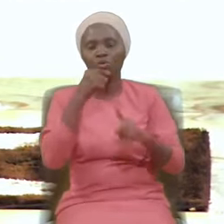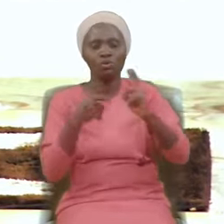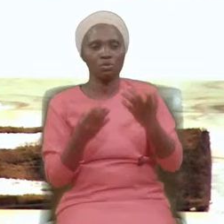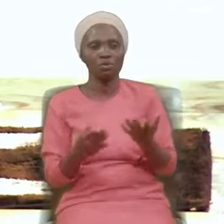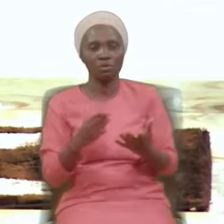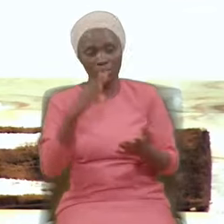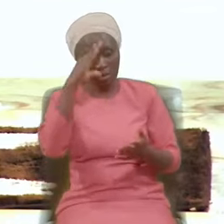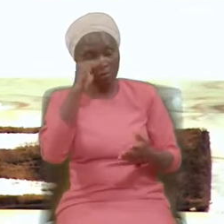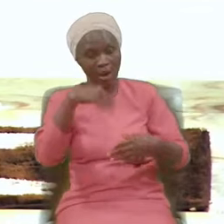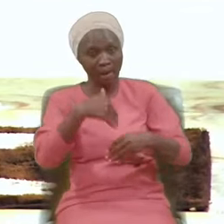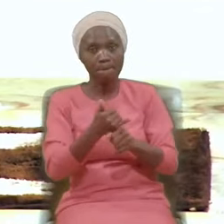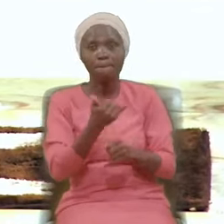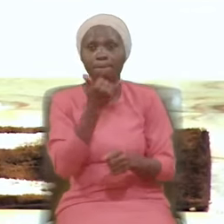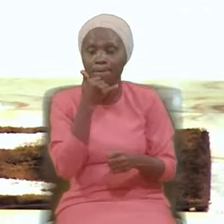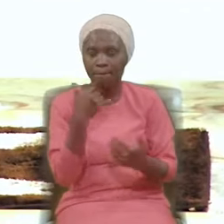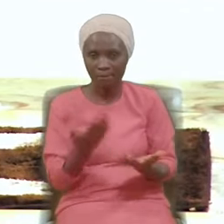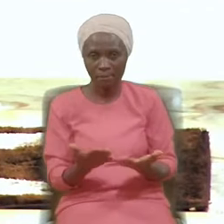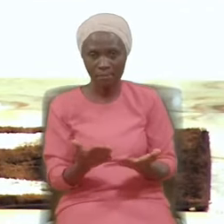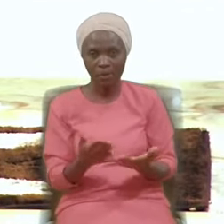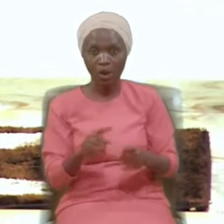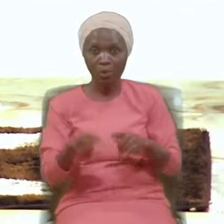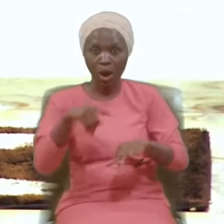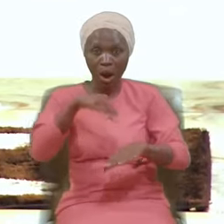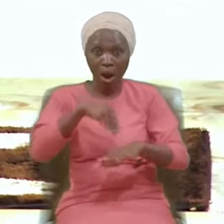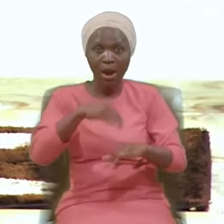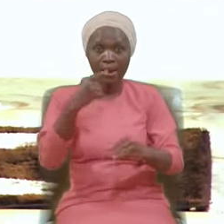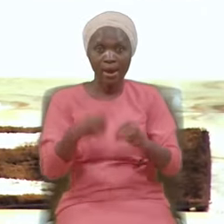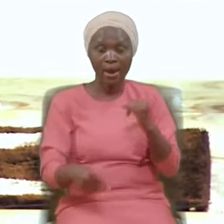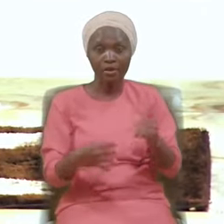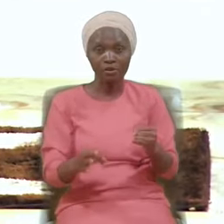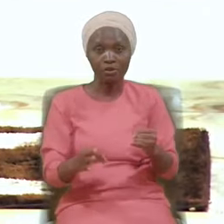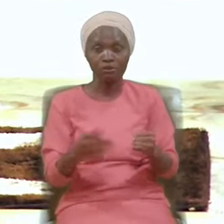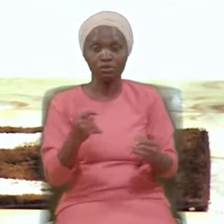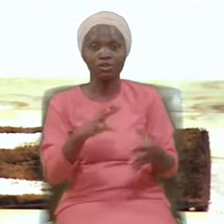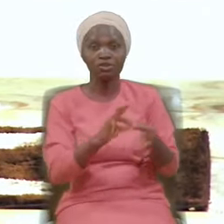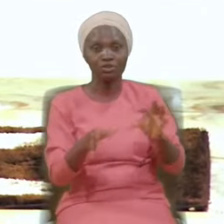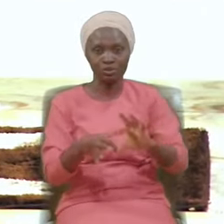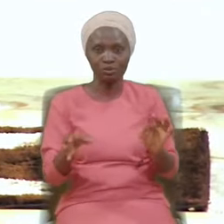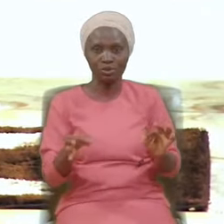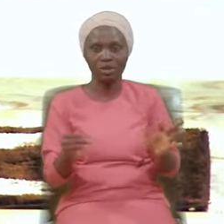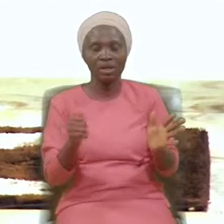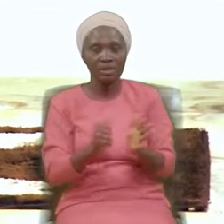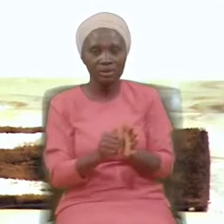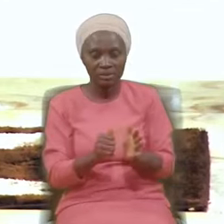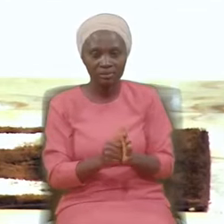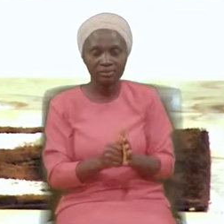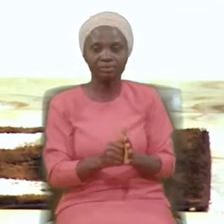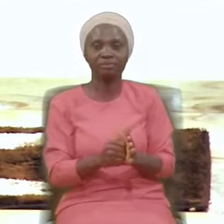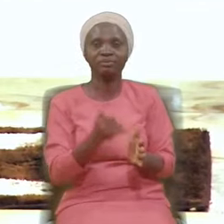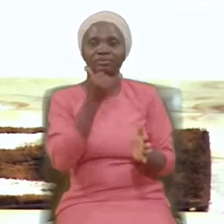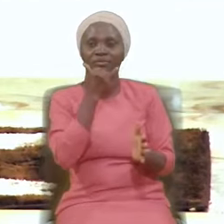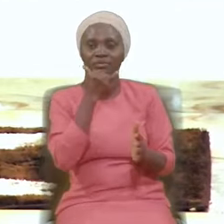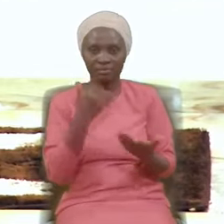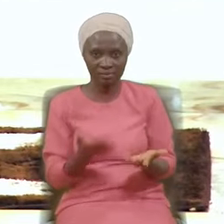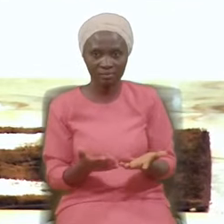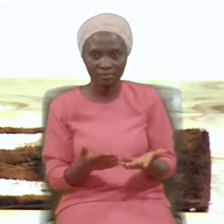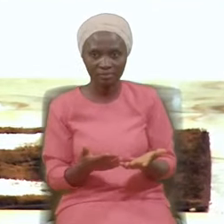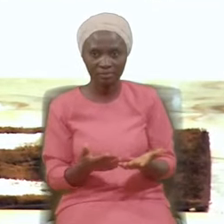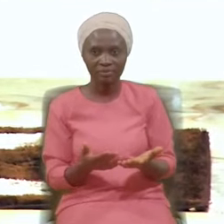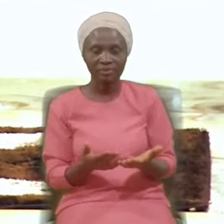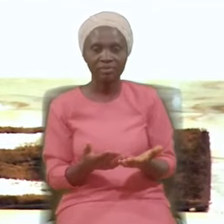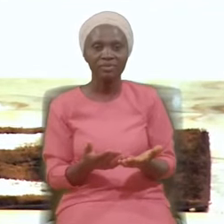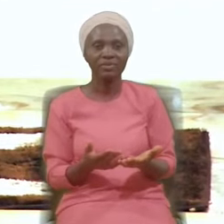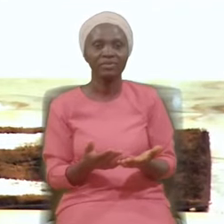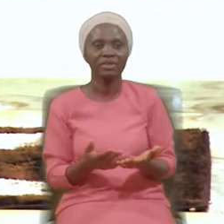all the same, you see at the end of the story, that mistake was nullified. Whatever mistake you have